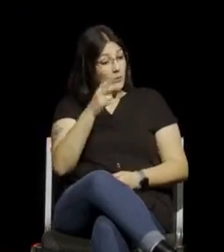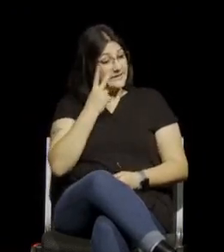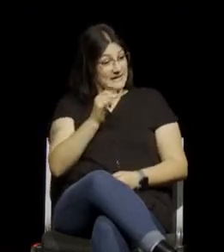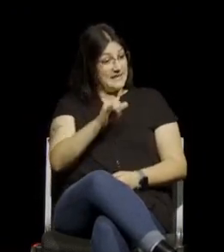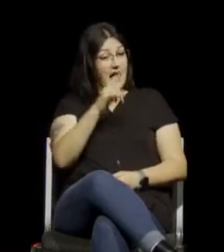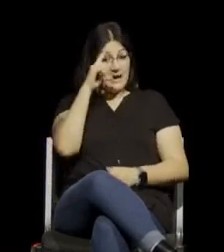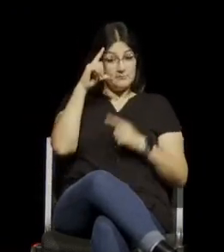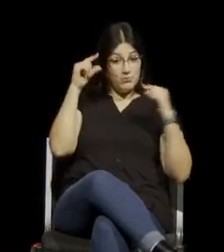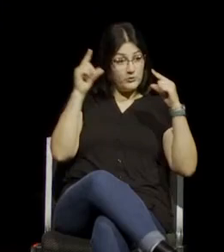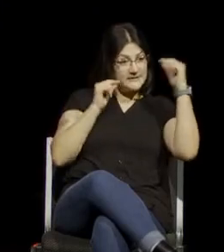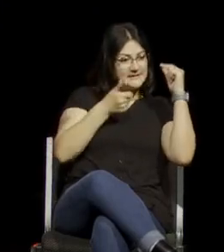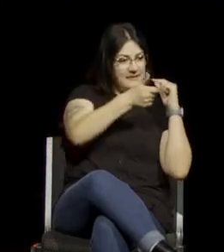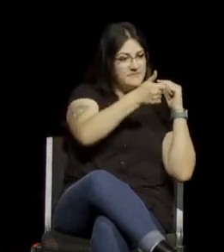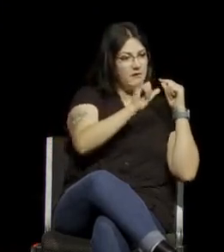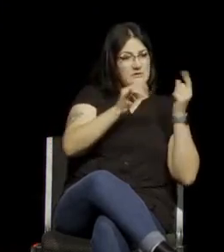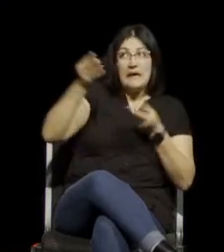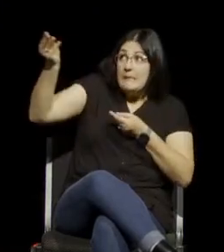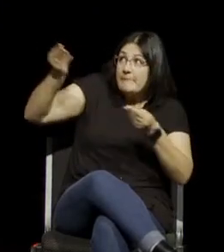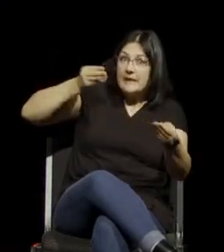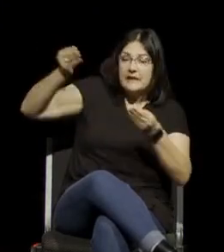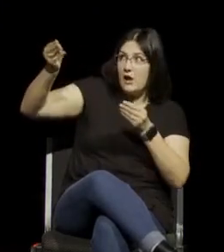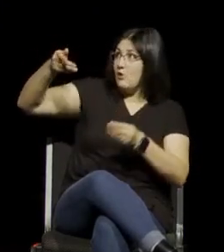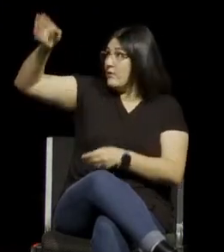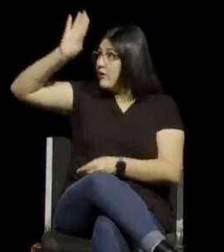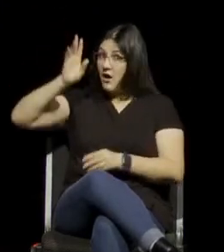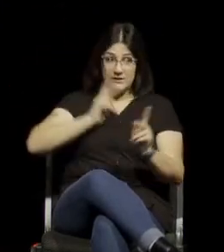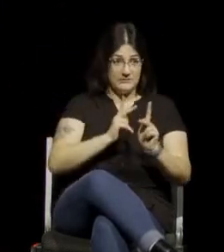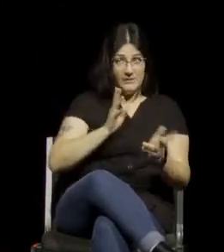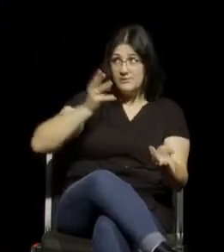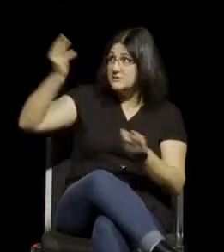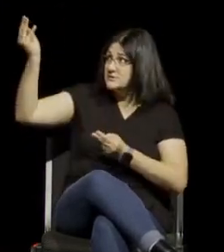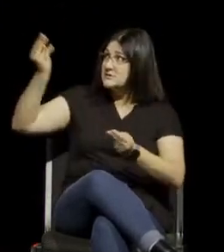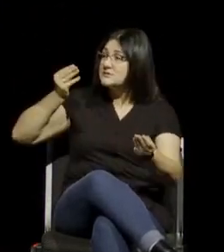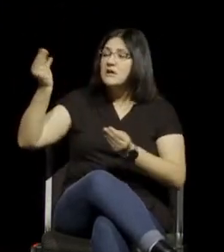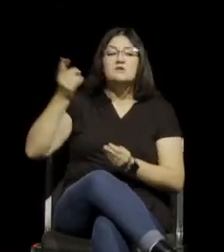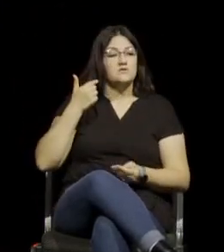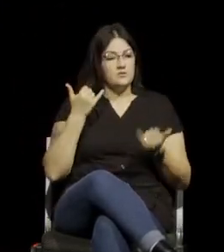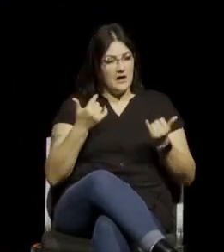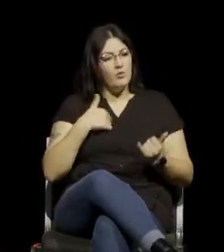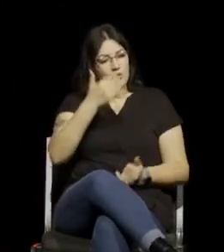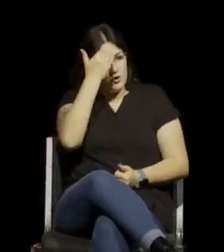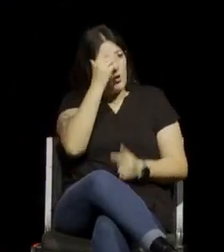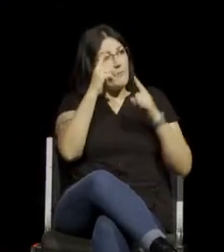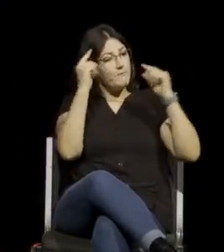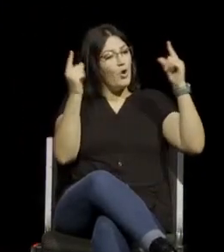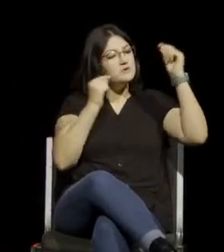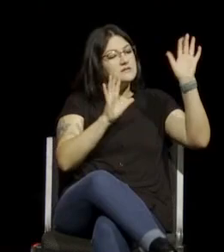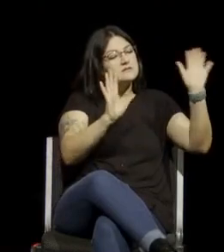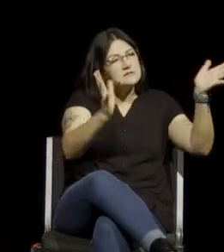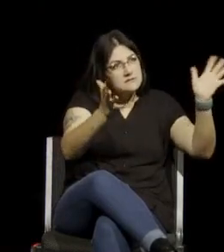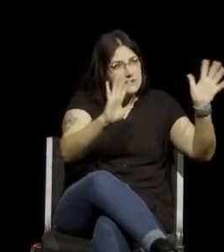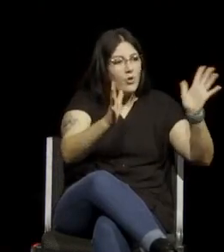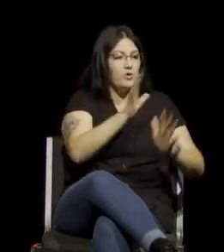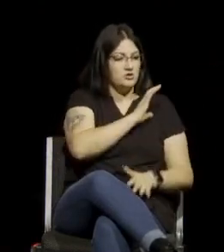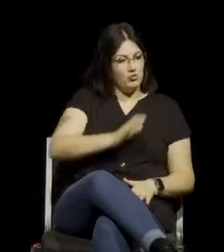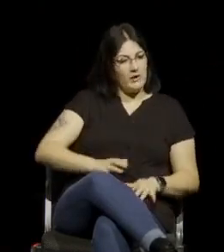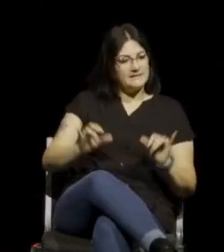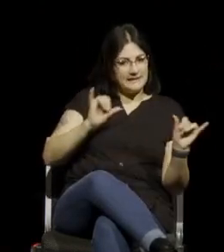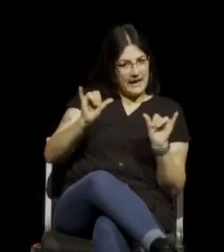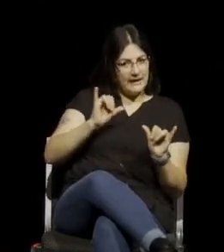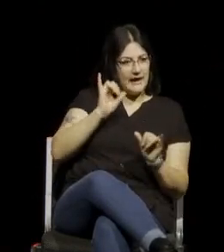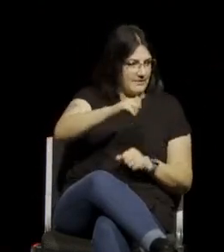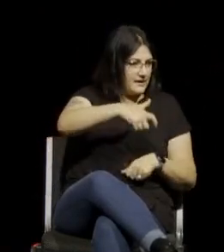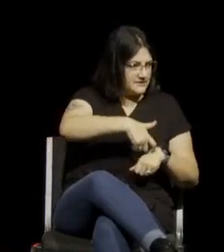as Moses was a mediator between people and God, and we say Moses was Christ-like in that nature. And we can look